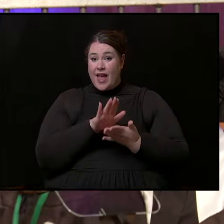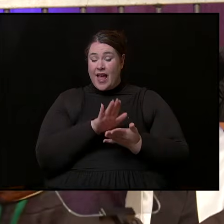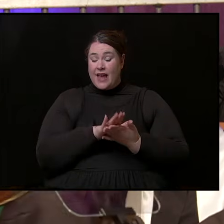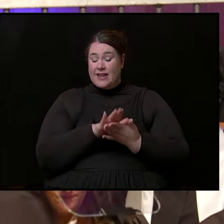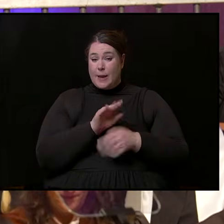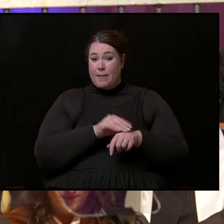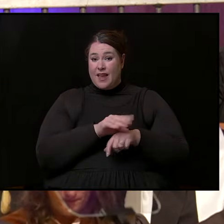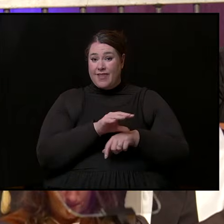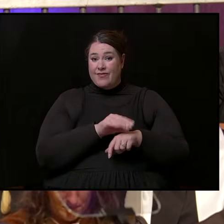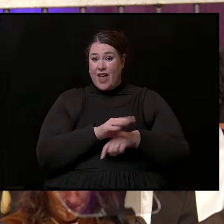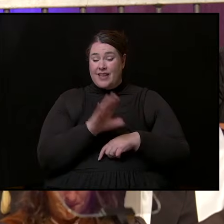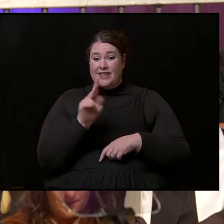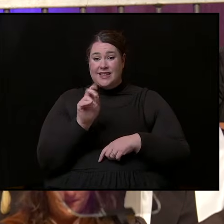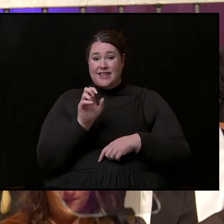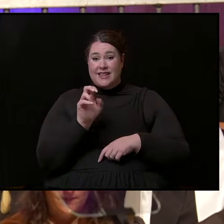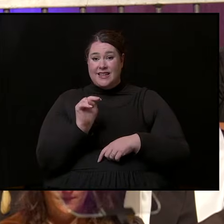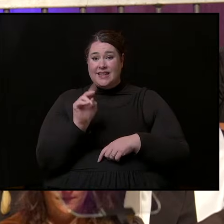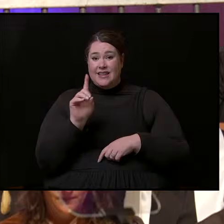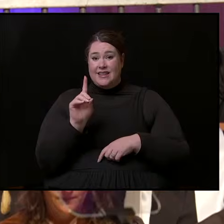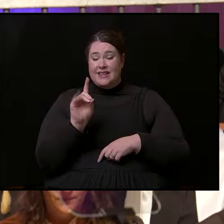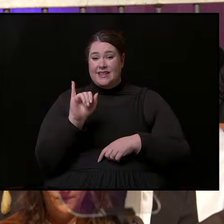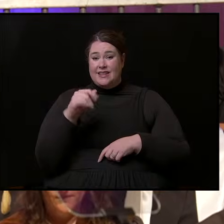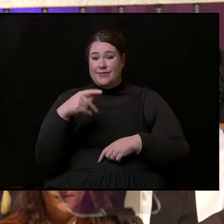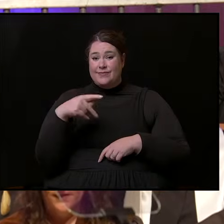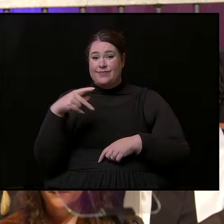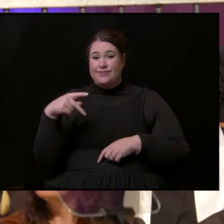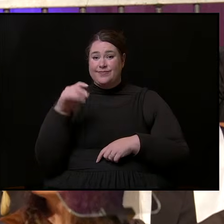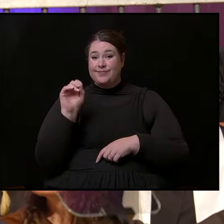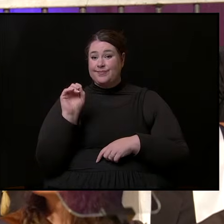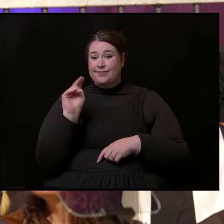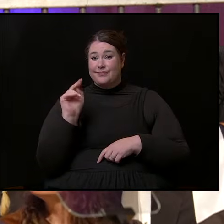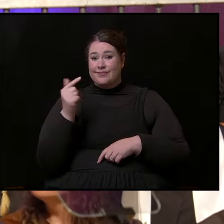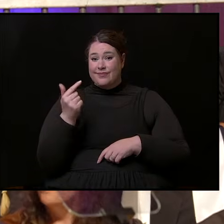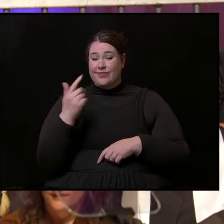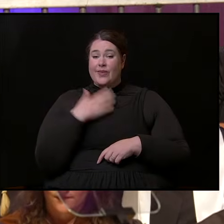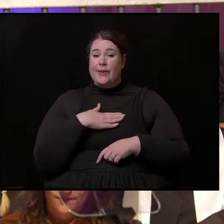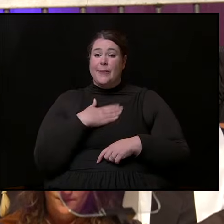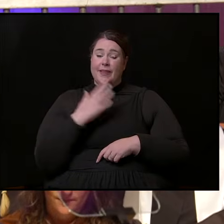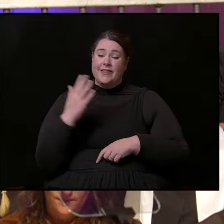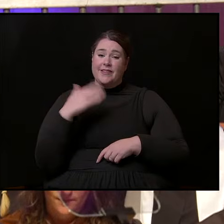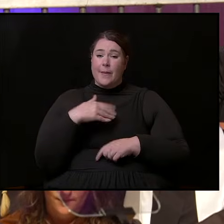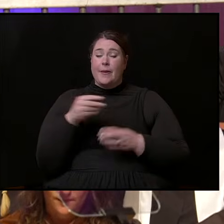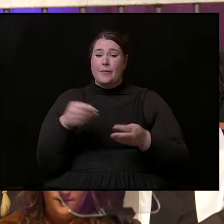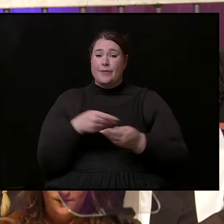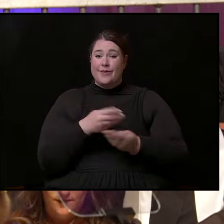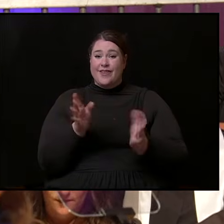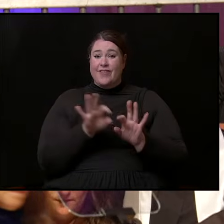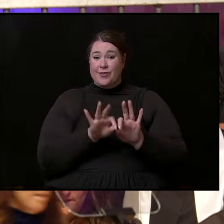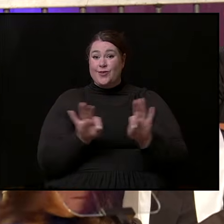DePon please come forward for the conferring of the degrees?